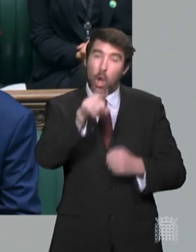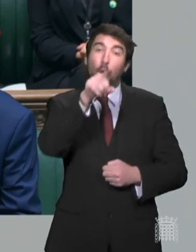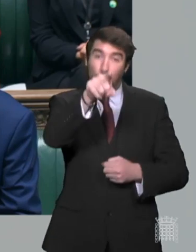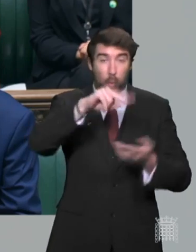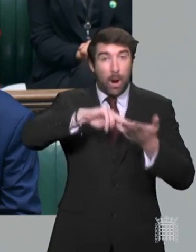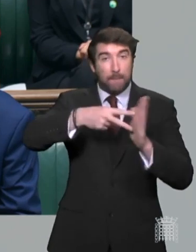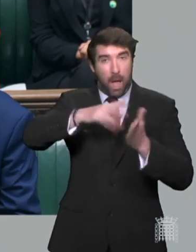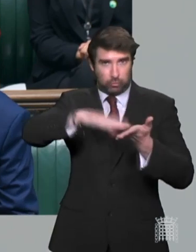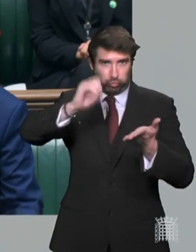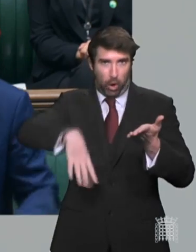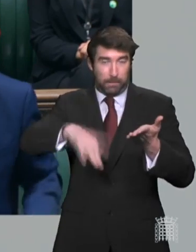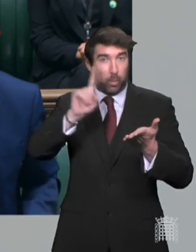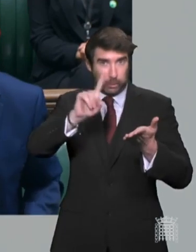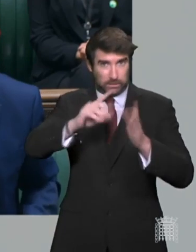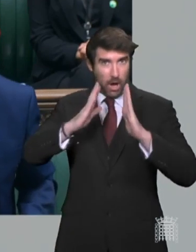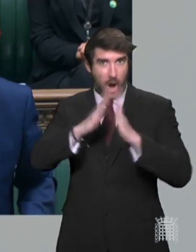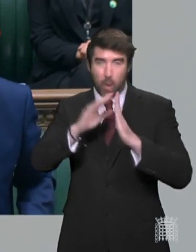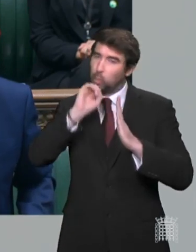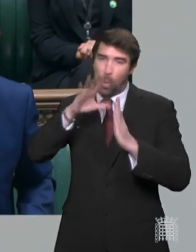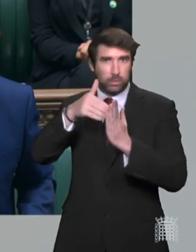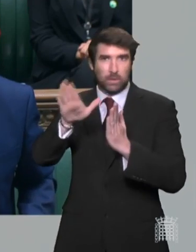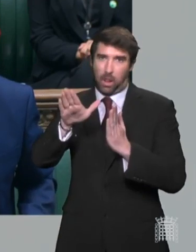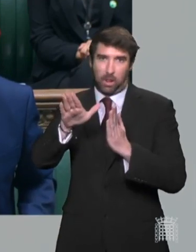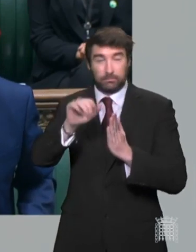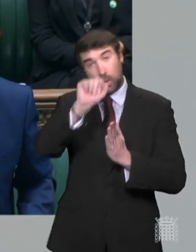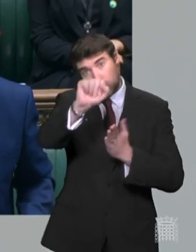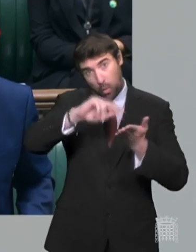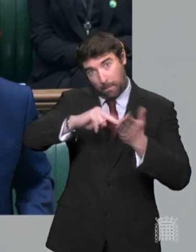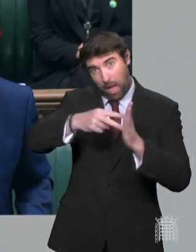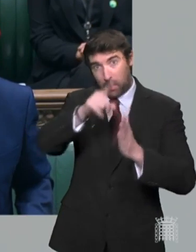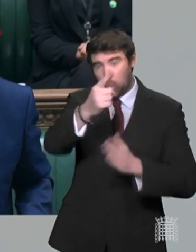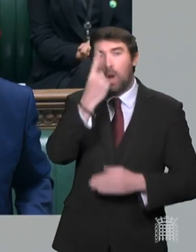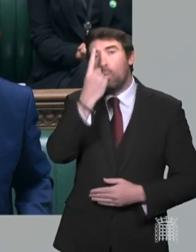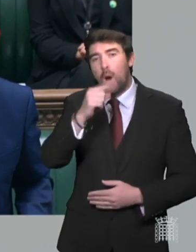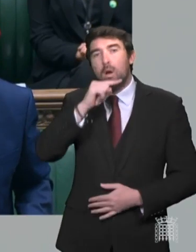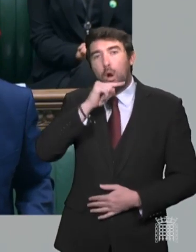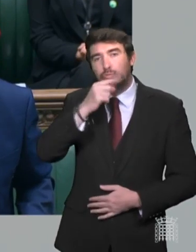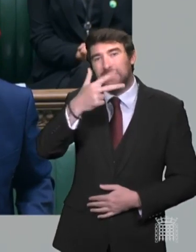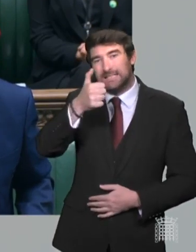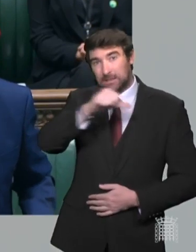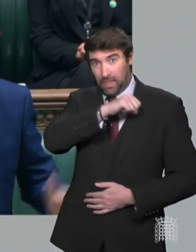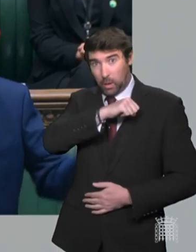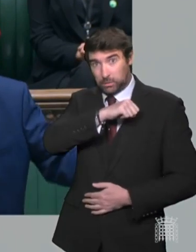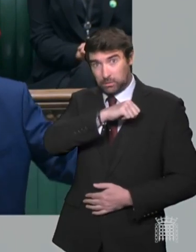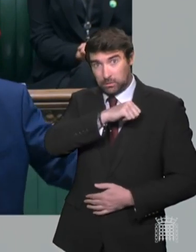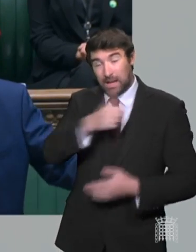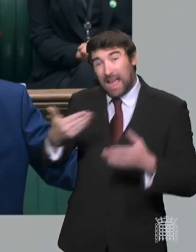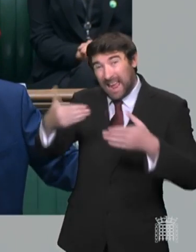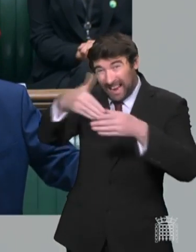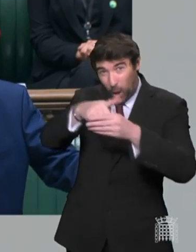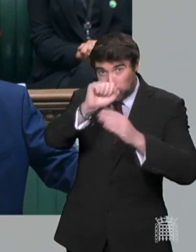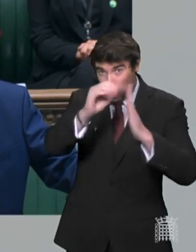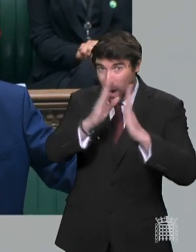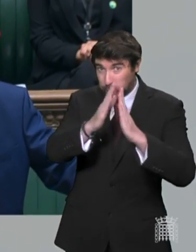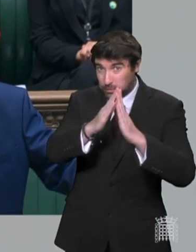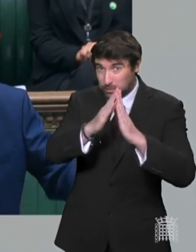Prime Minister's plan, someone with £186,000, if you include the value of their home, that's not untypical across